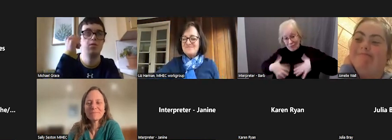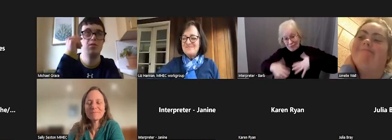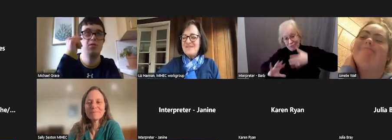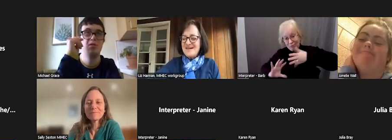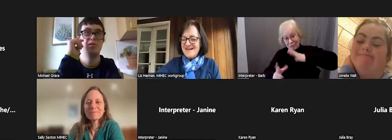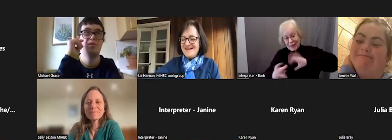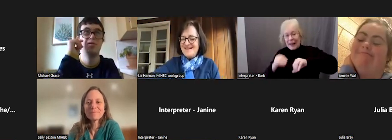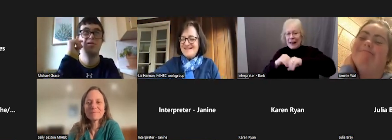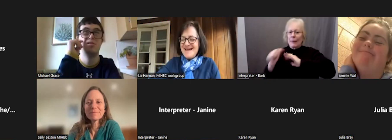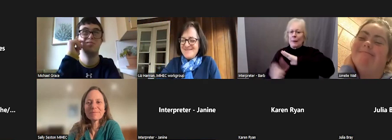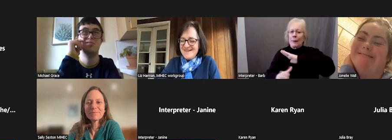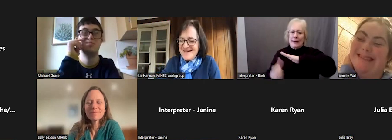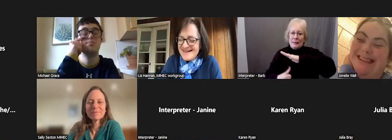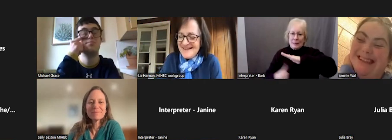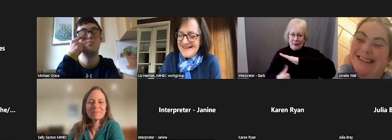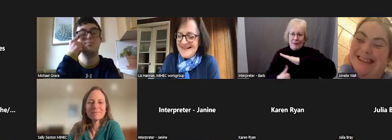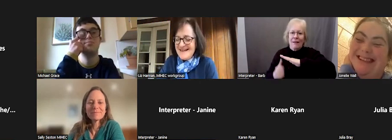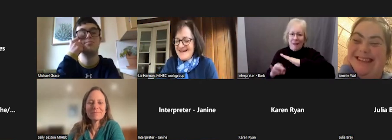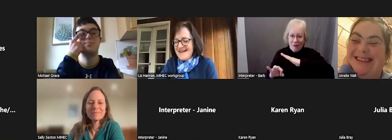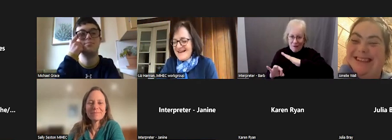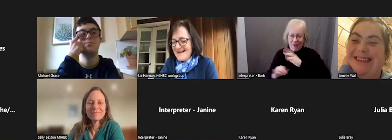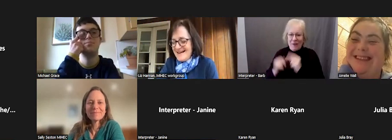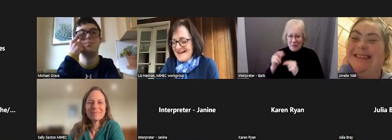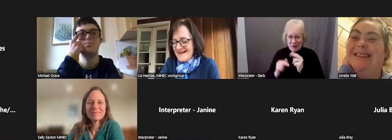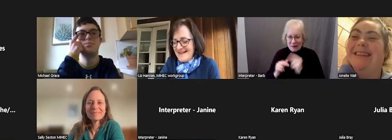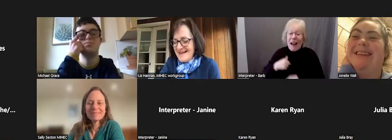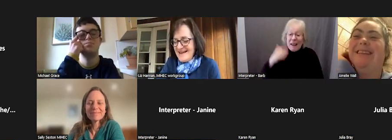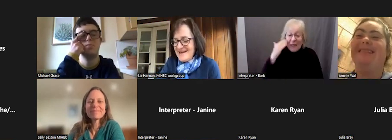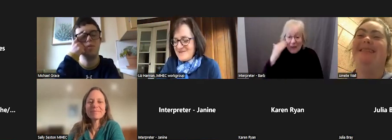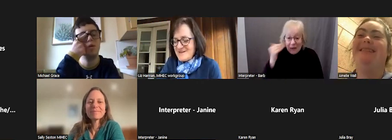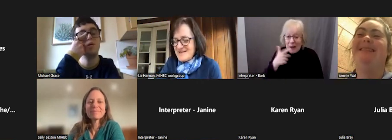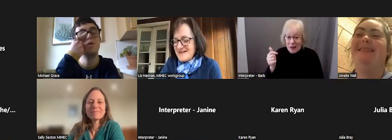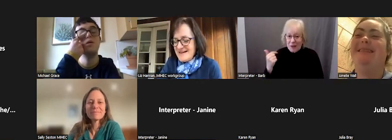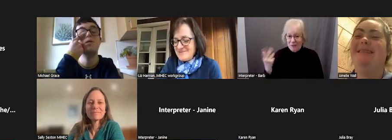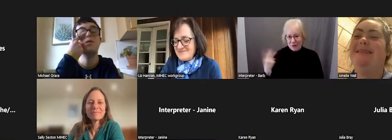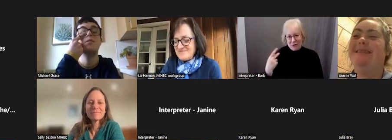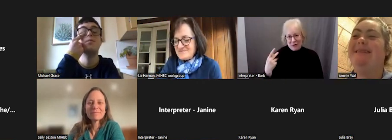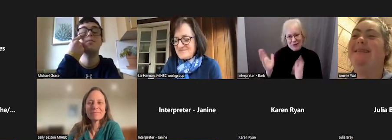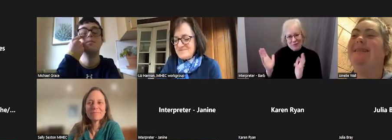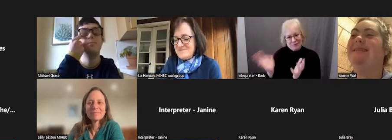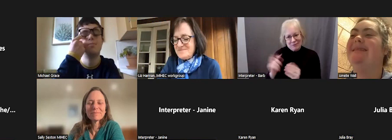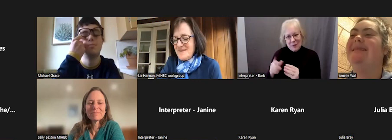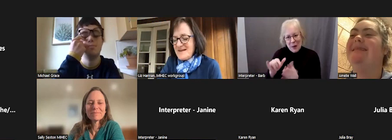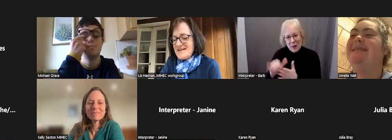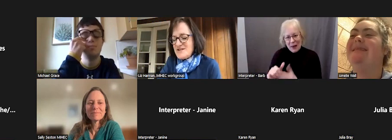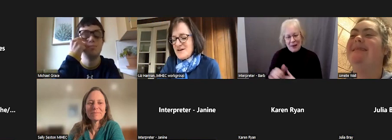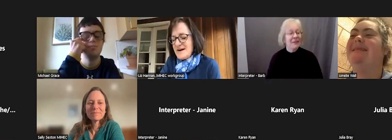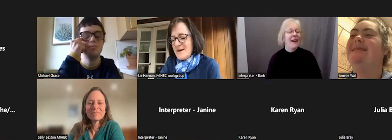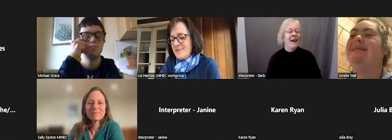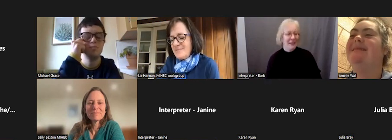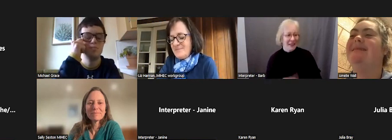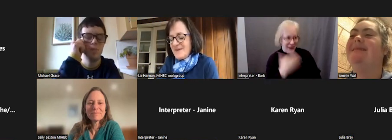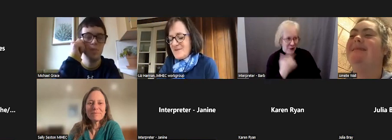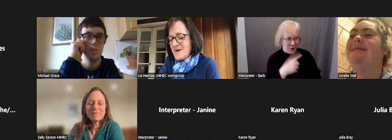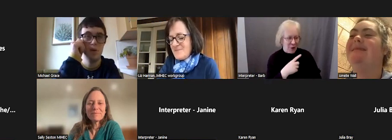sure because we talked about it. Okay, very good. He had it written down. So thank you for sharing. Yep. Did he share an